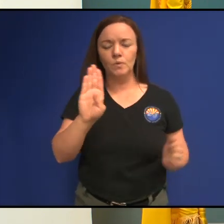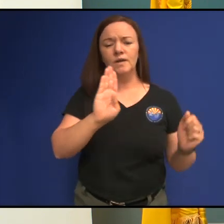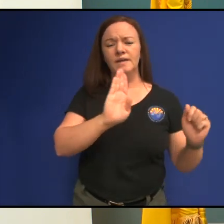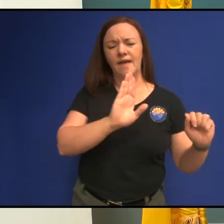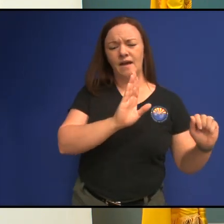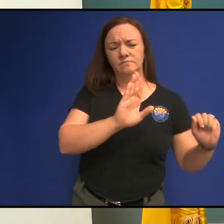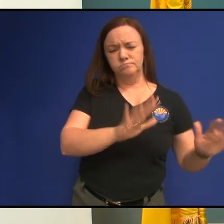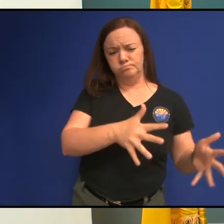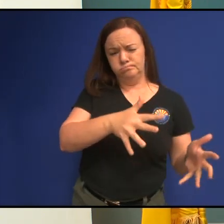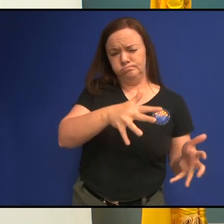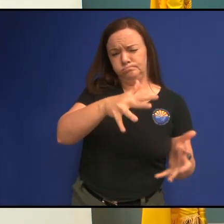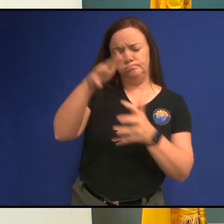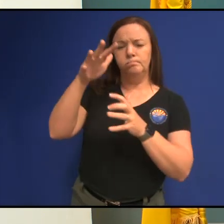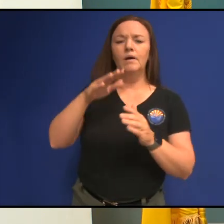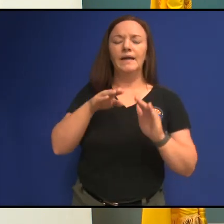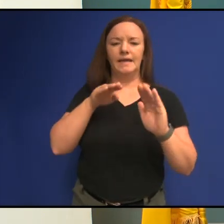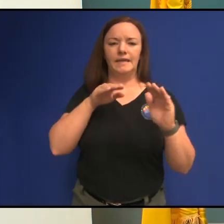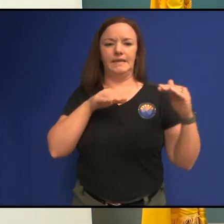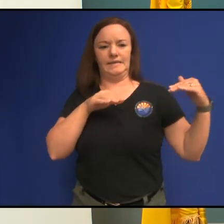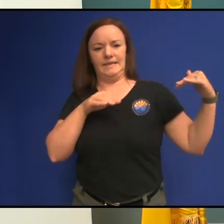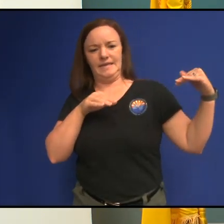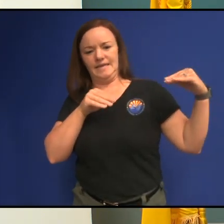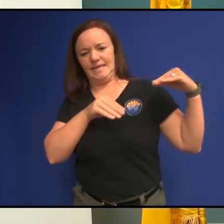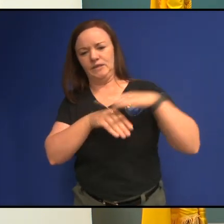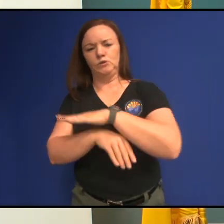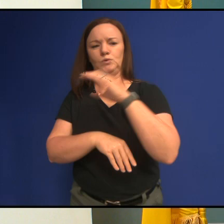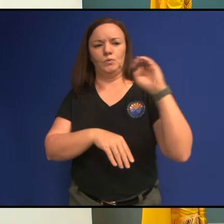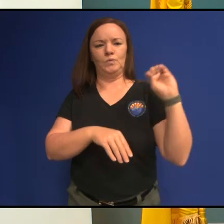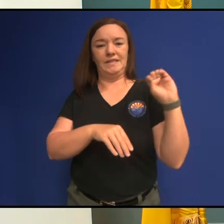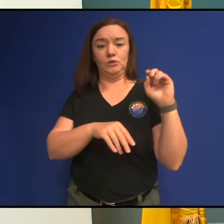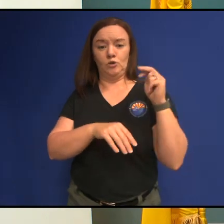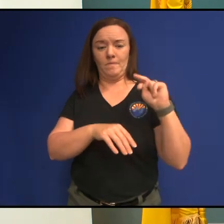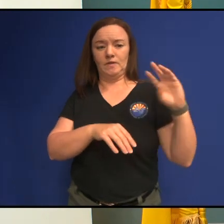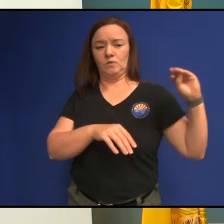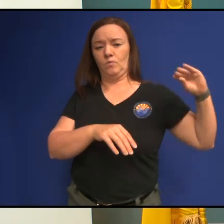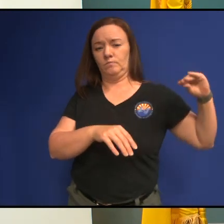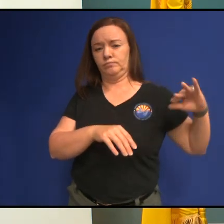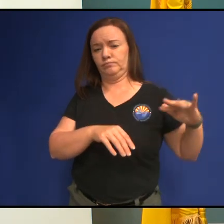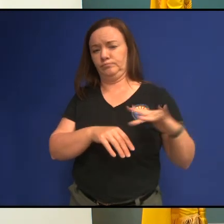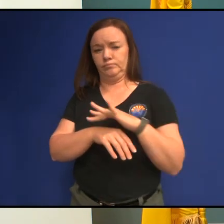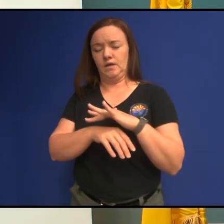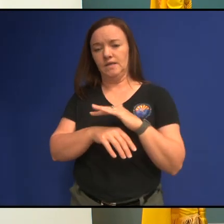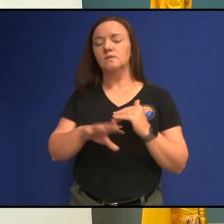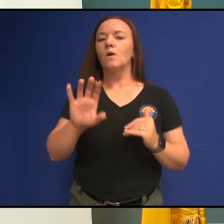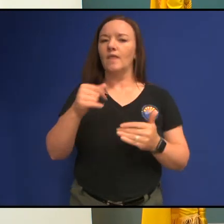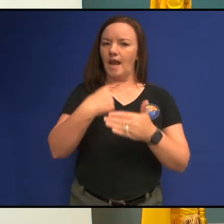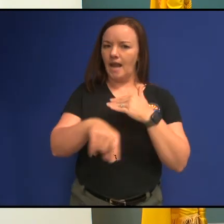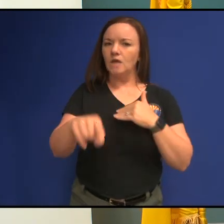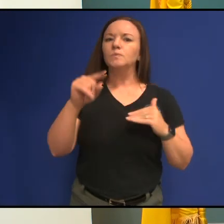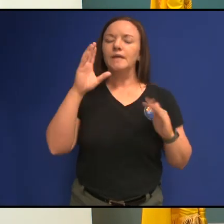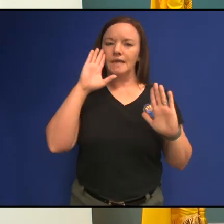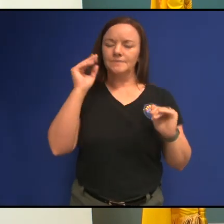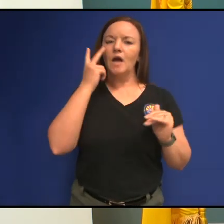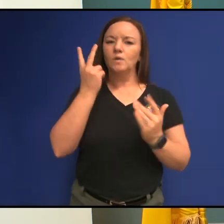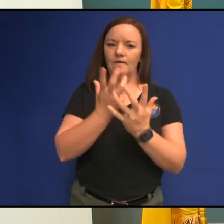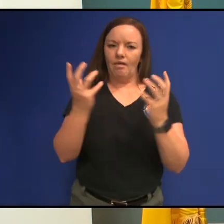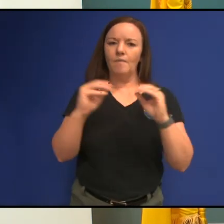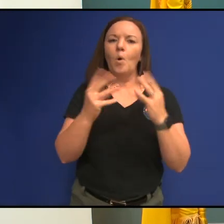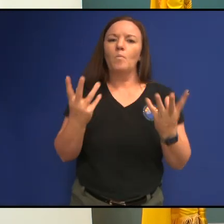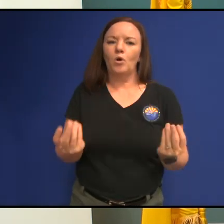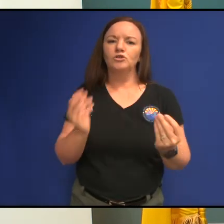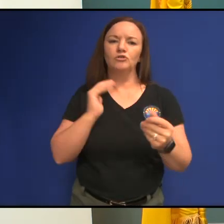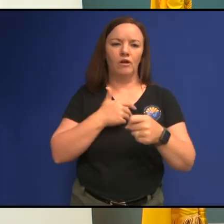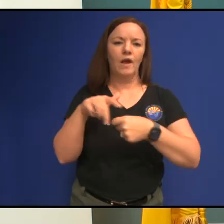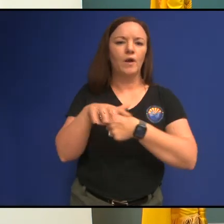Mexico. So this is kind of what we're looking at for next week and why we think we're going to see a lot of moisture start to get introduced into our area. And this